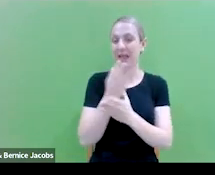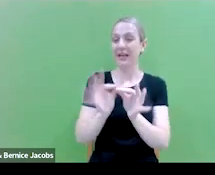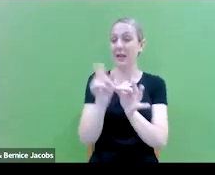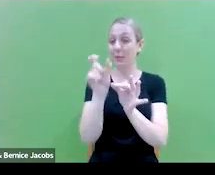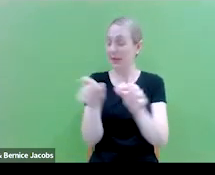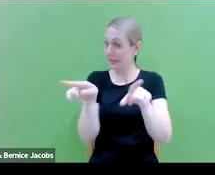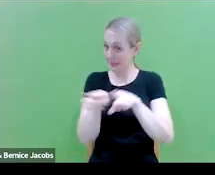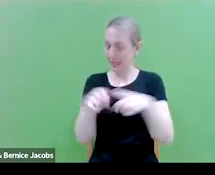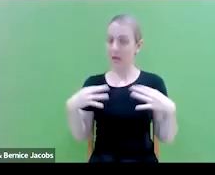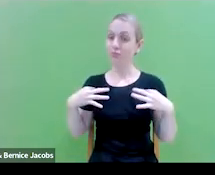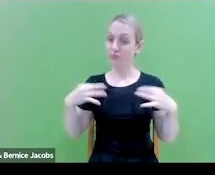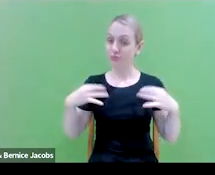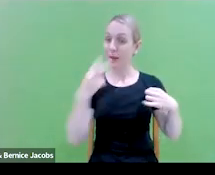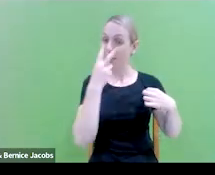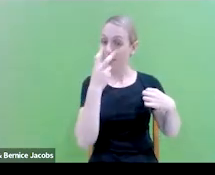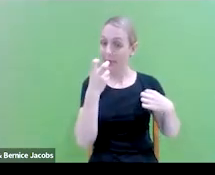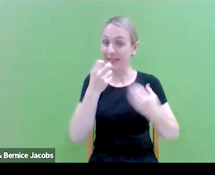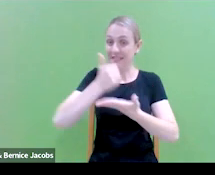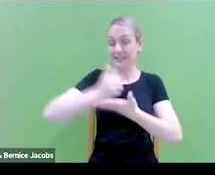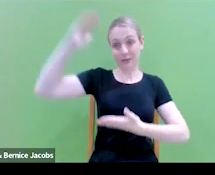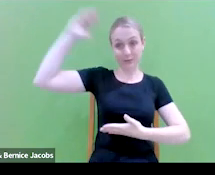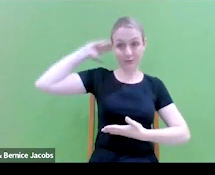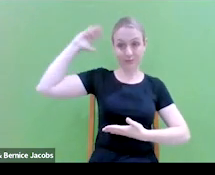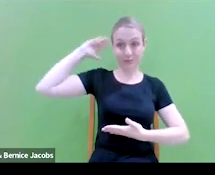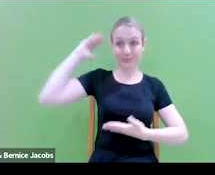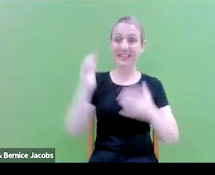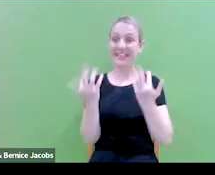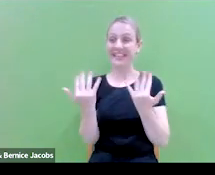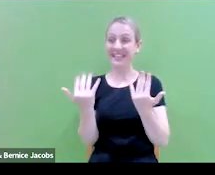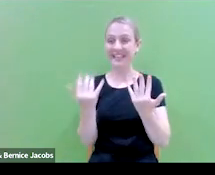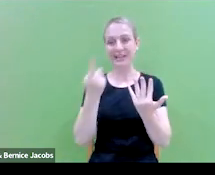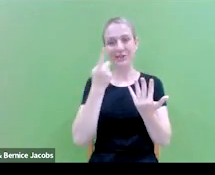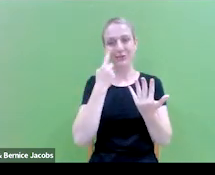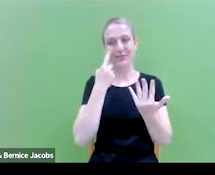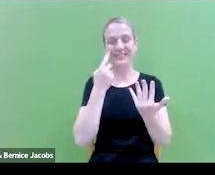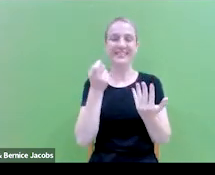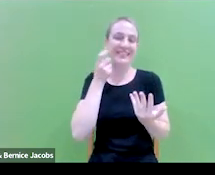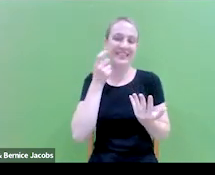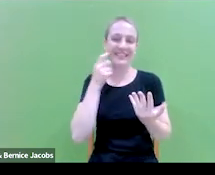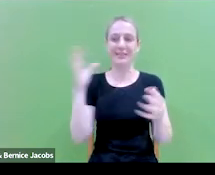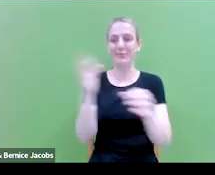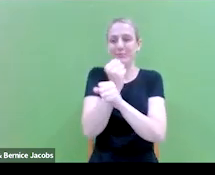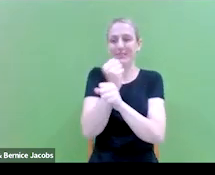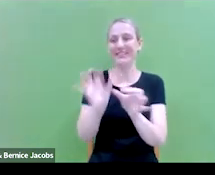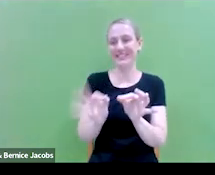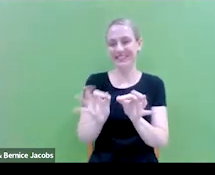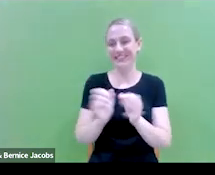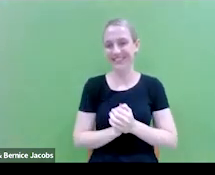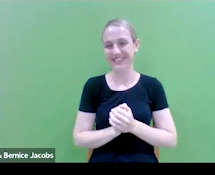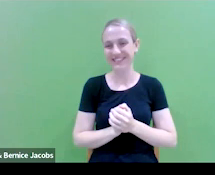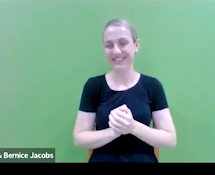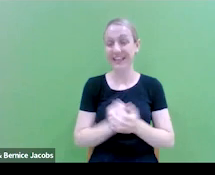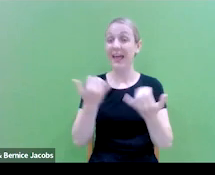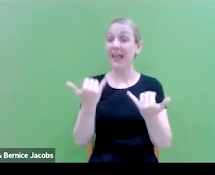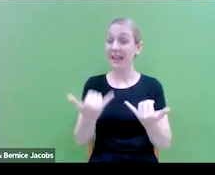black top, and she's sitting in front of a green screen to make it easier to see her interpretations. So together, I'm going to